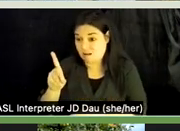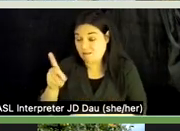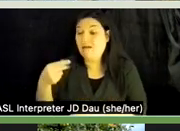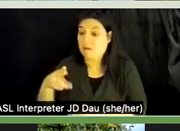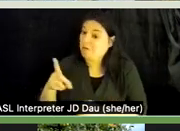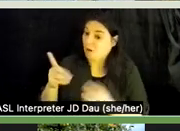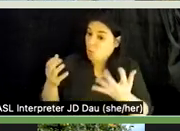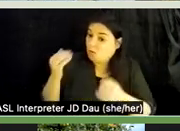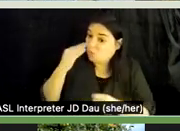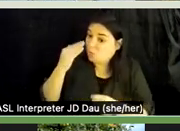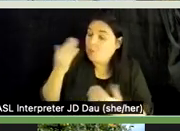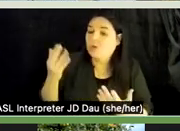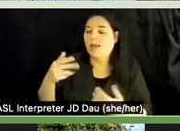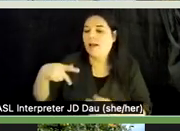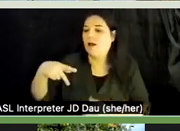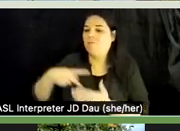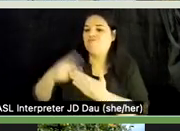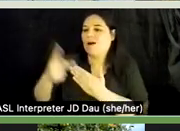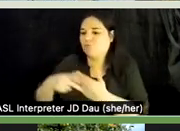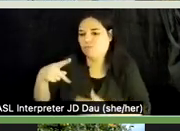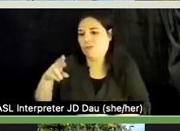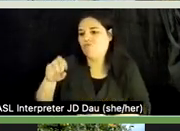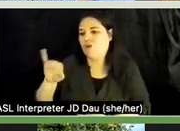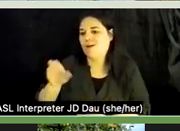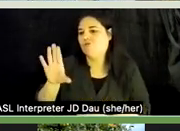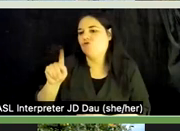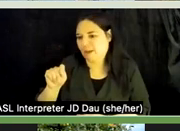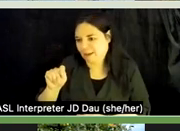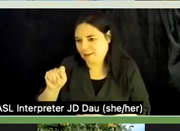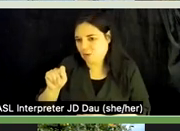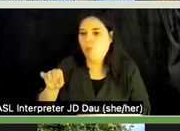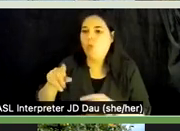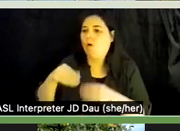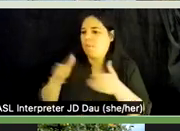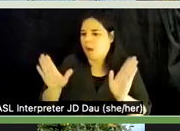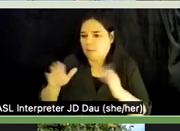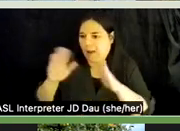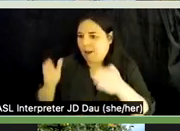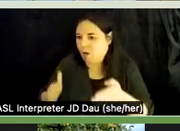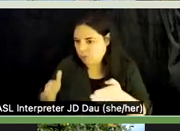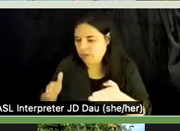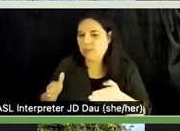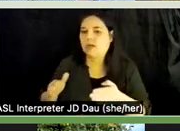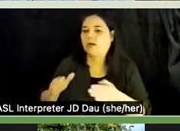a project-based Section 8 development or a public housing complex,